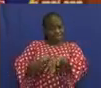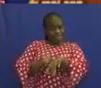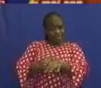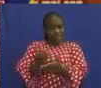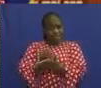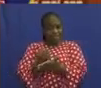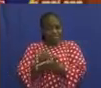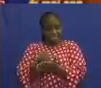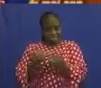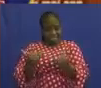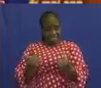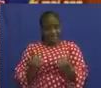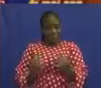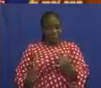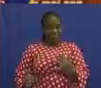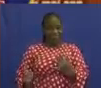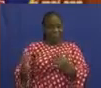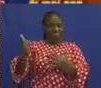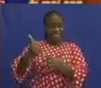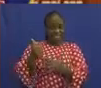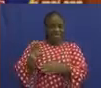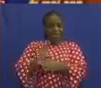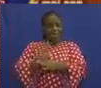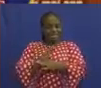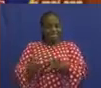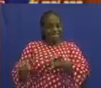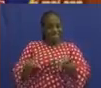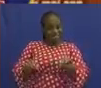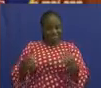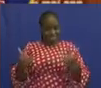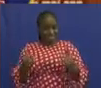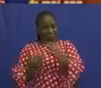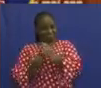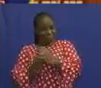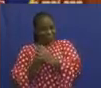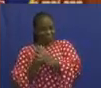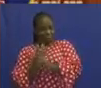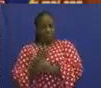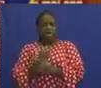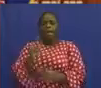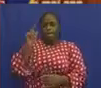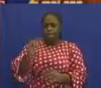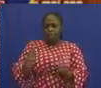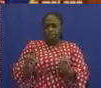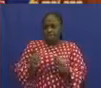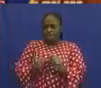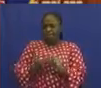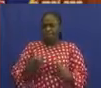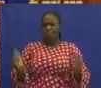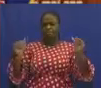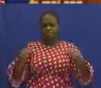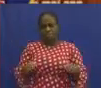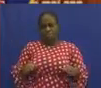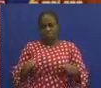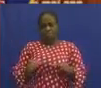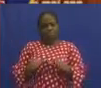economy is on the rebound and businesses' activities picking up, we must do everything possible